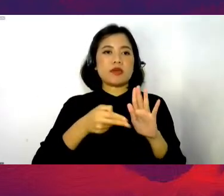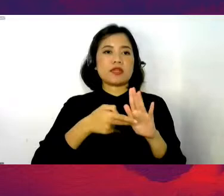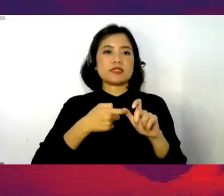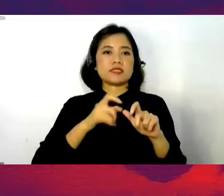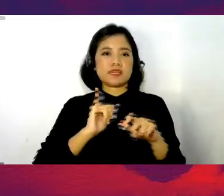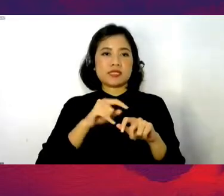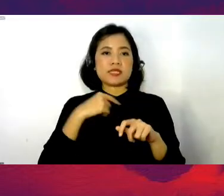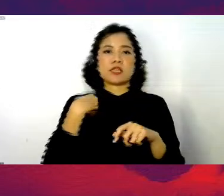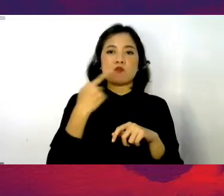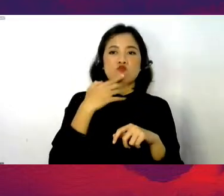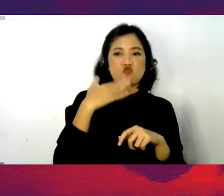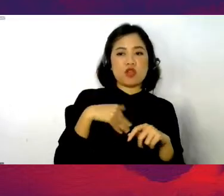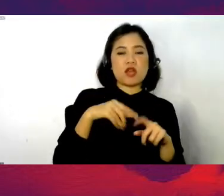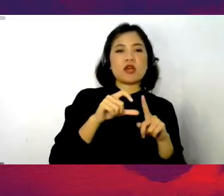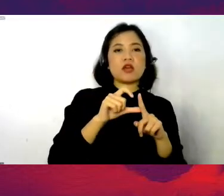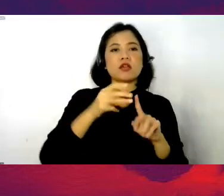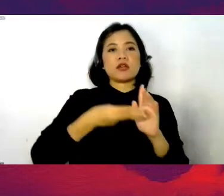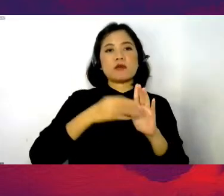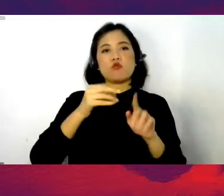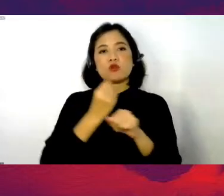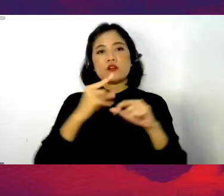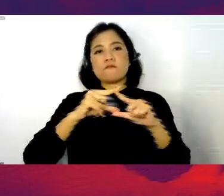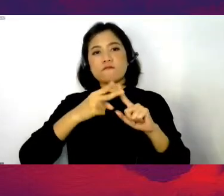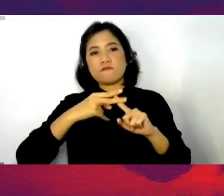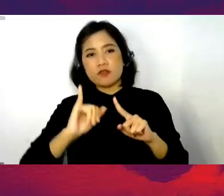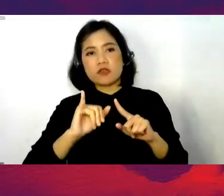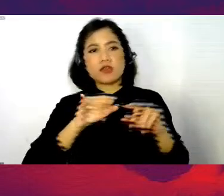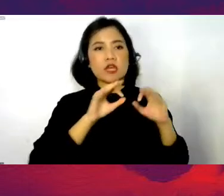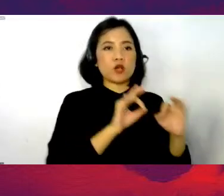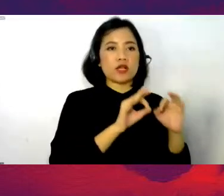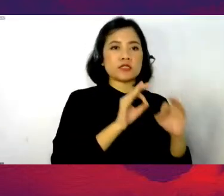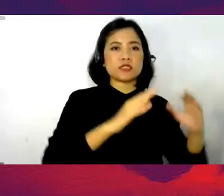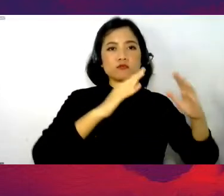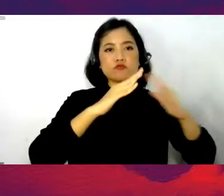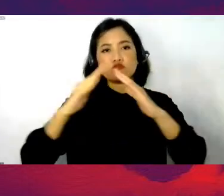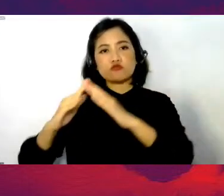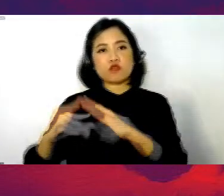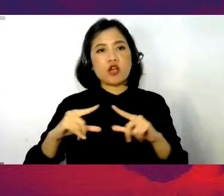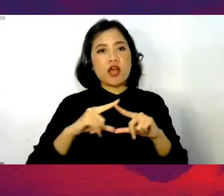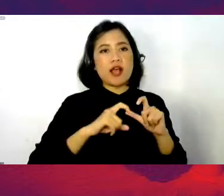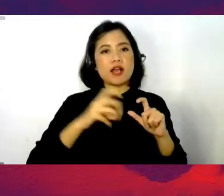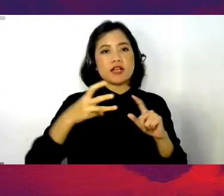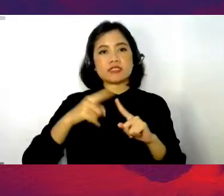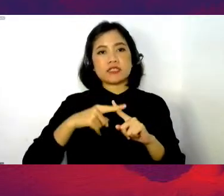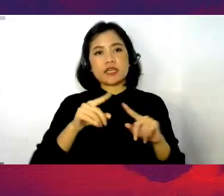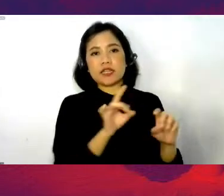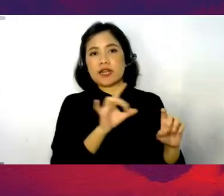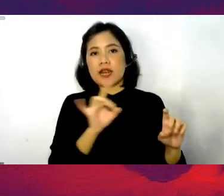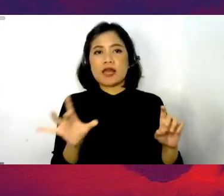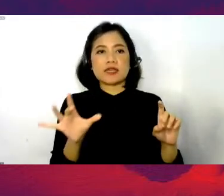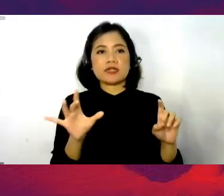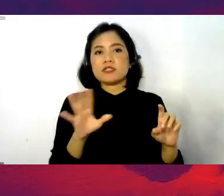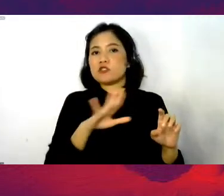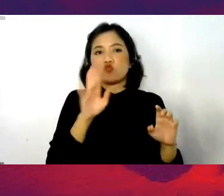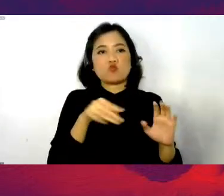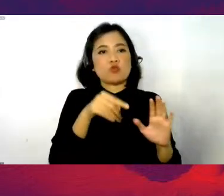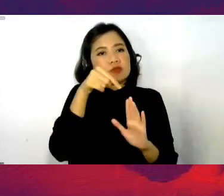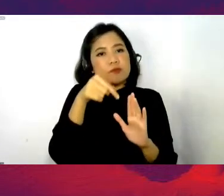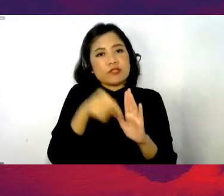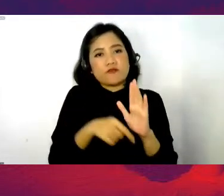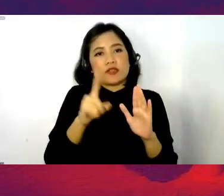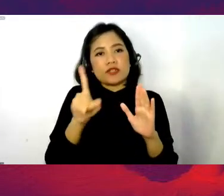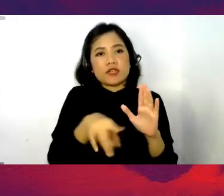dimensions in terms of refining the indicators, because it's, measuring poverty is a very tricky, despite of the